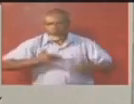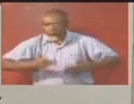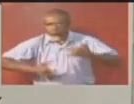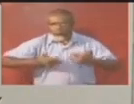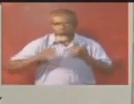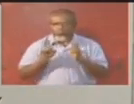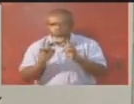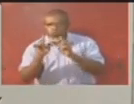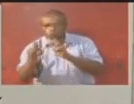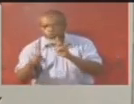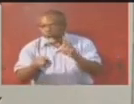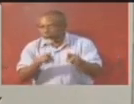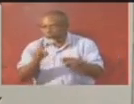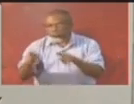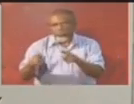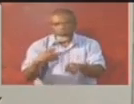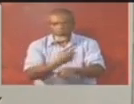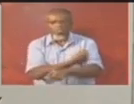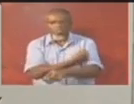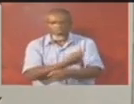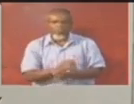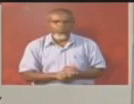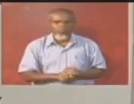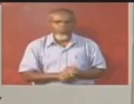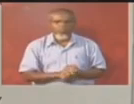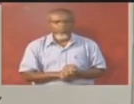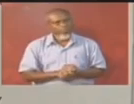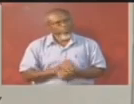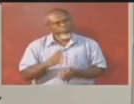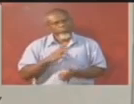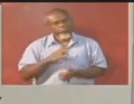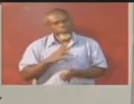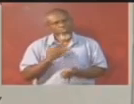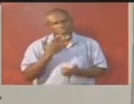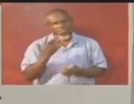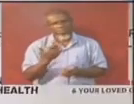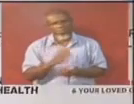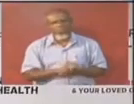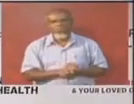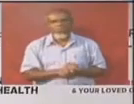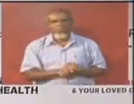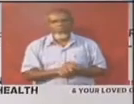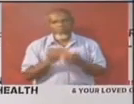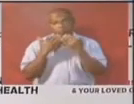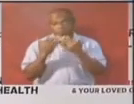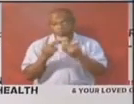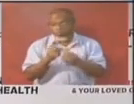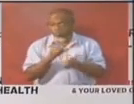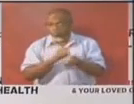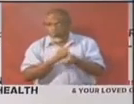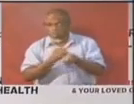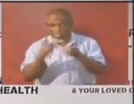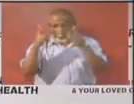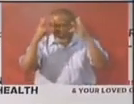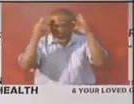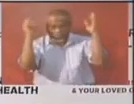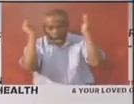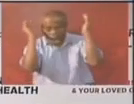been demonstrated so far. Thank you, Dr. Hines. We now go to